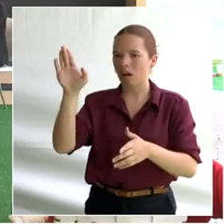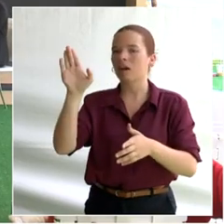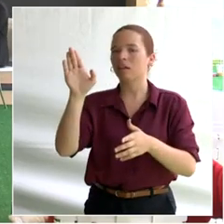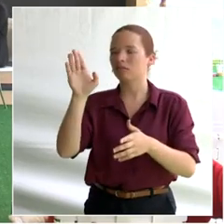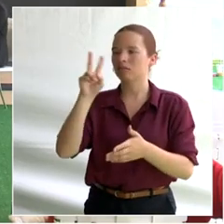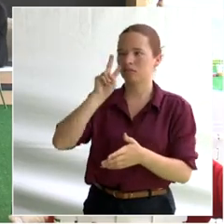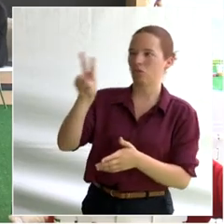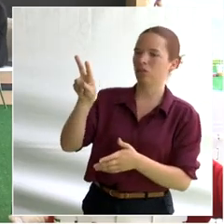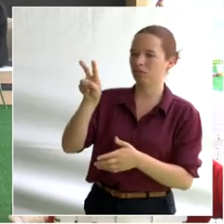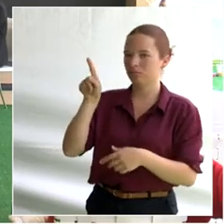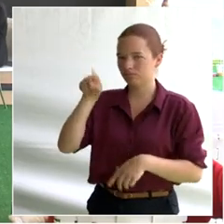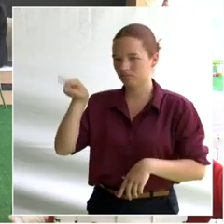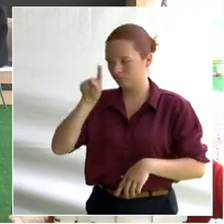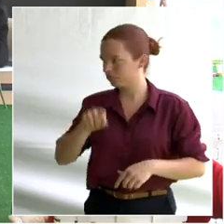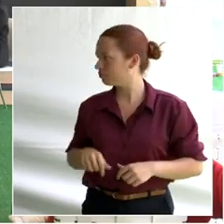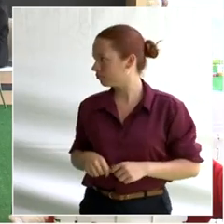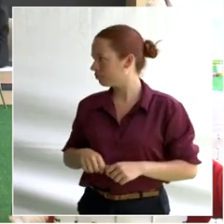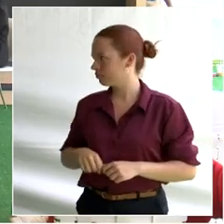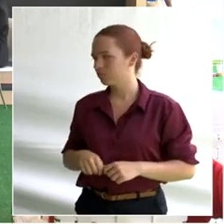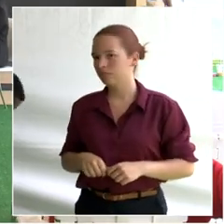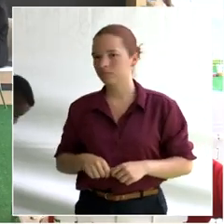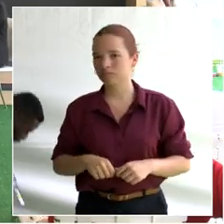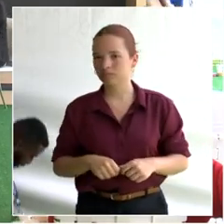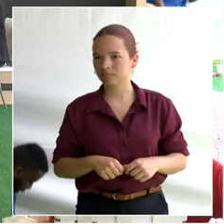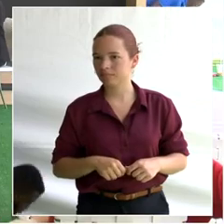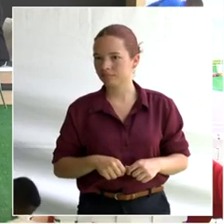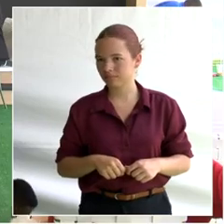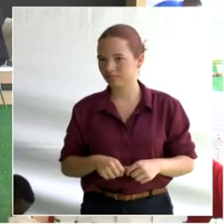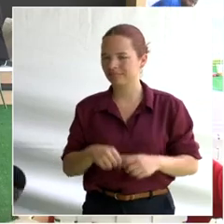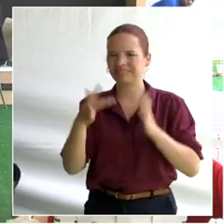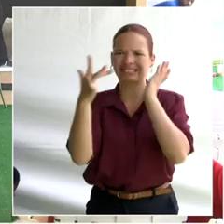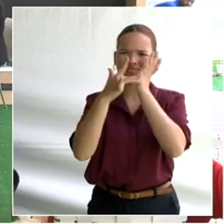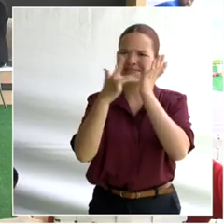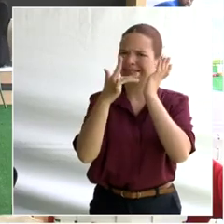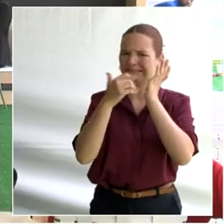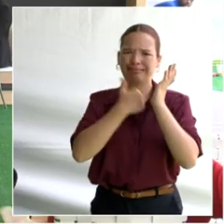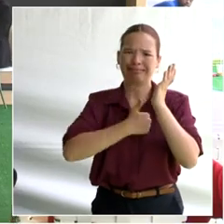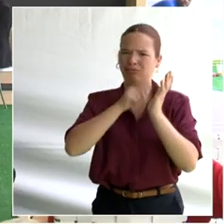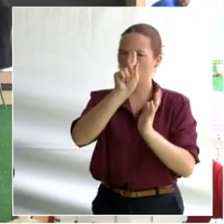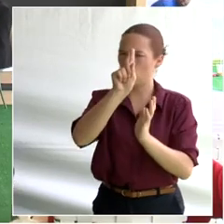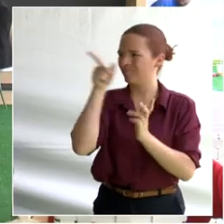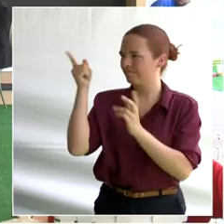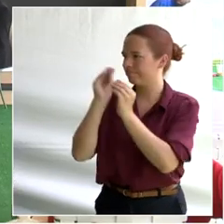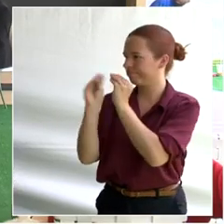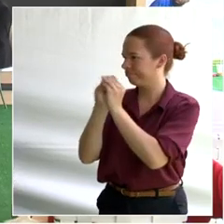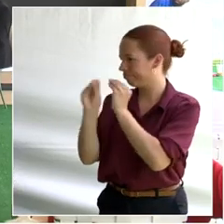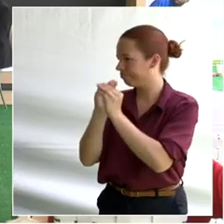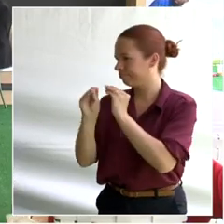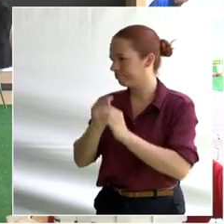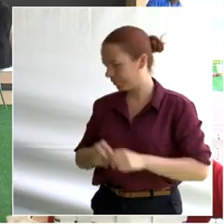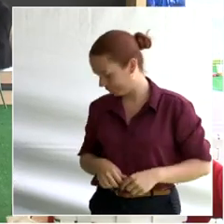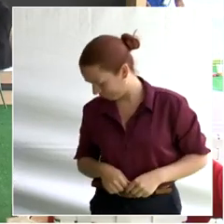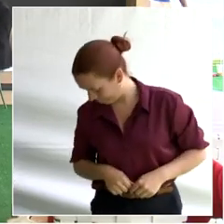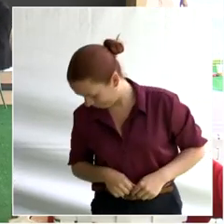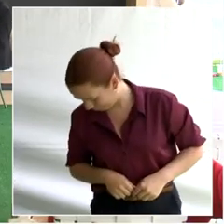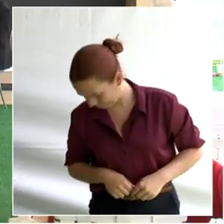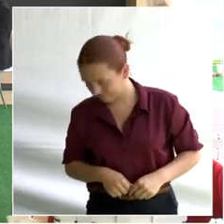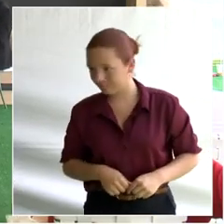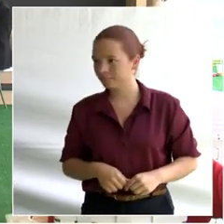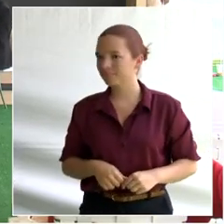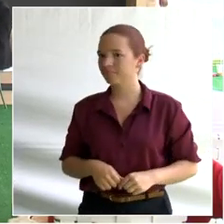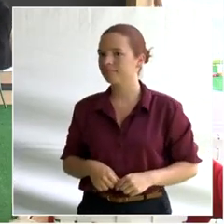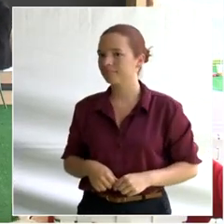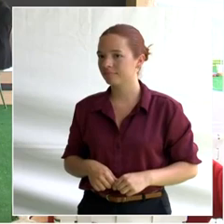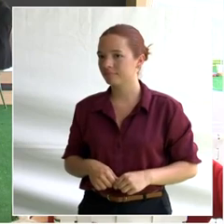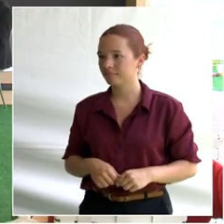just 1 second. We've got Taylor feverishly working to get this going. And we'll have do you want the kids to pick the next chip as well? Do you need them